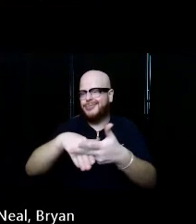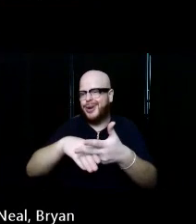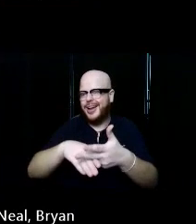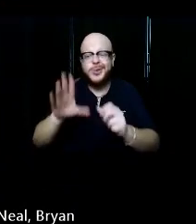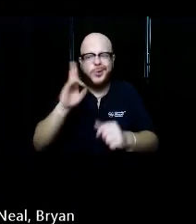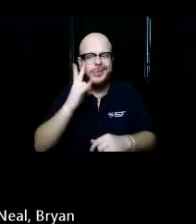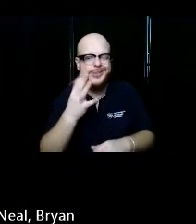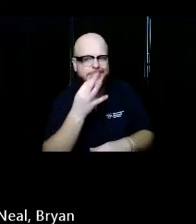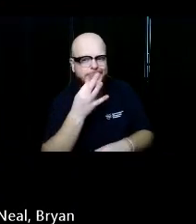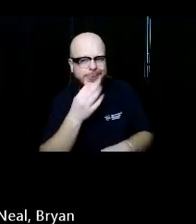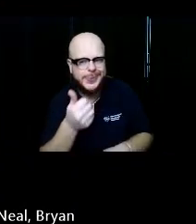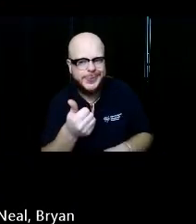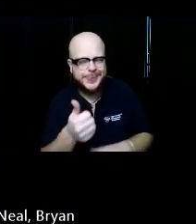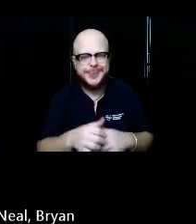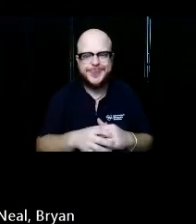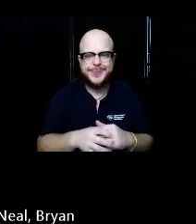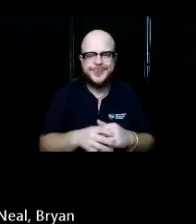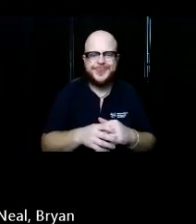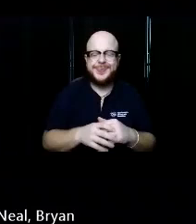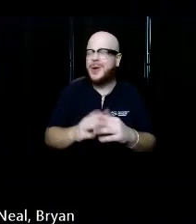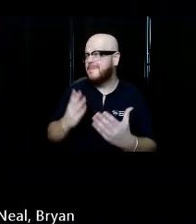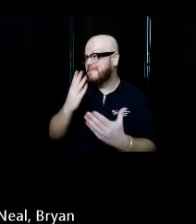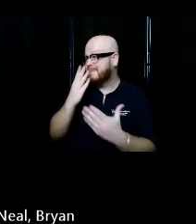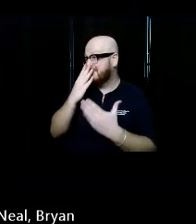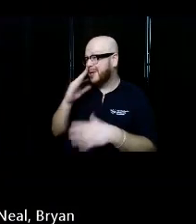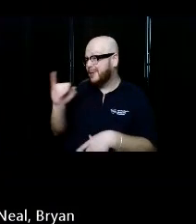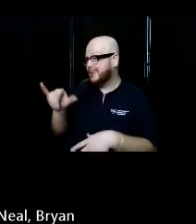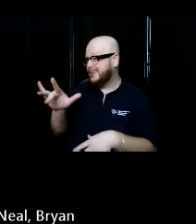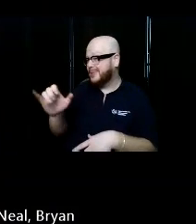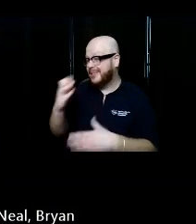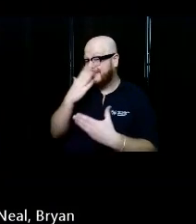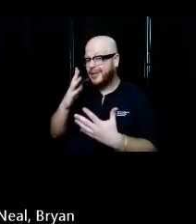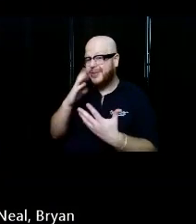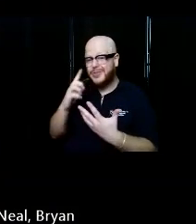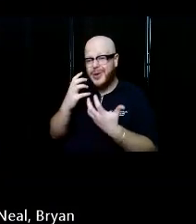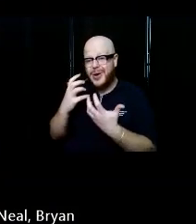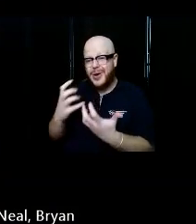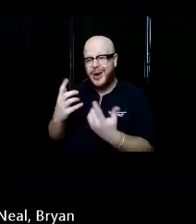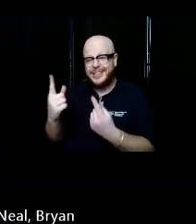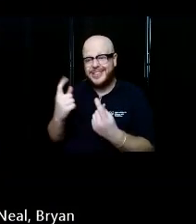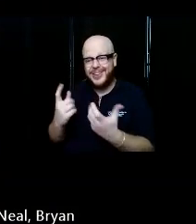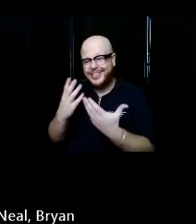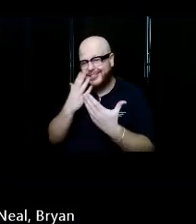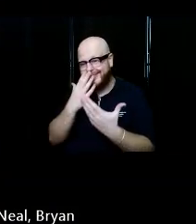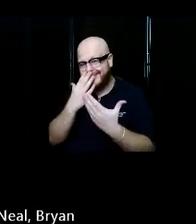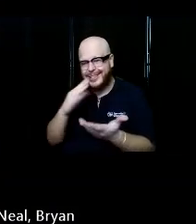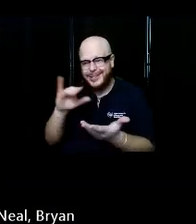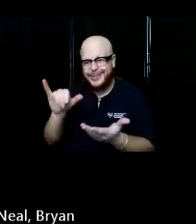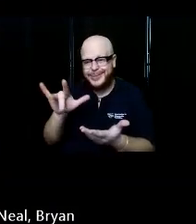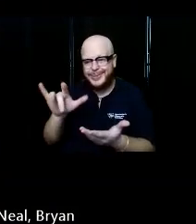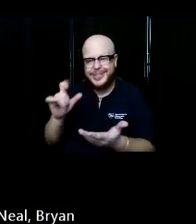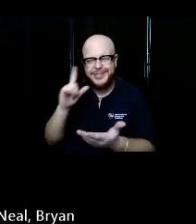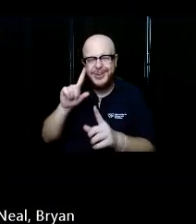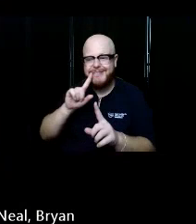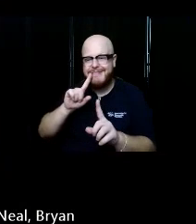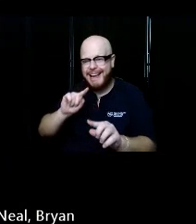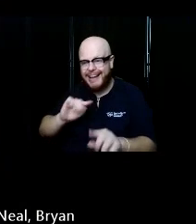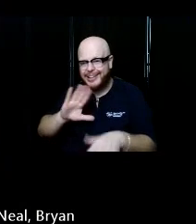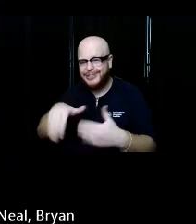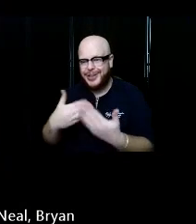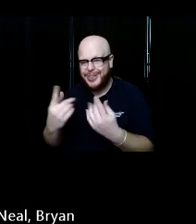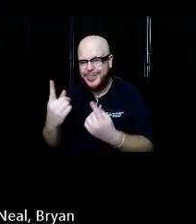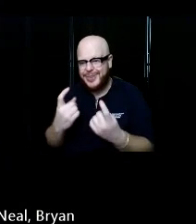Thanks, Julie, and thanks to the audience for your questions. Thanks to Julie for making sure the questions were addressed. So we'll be